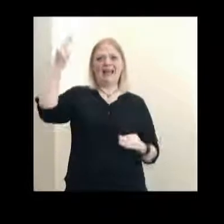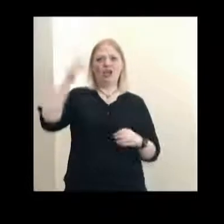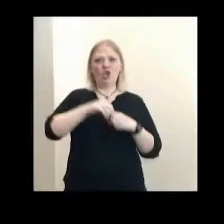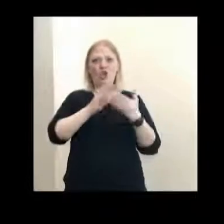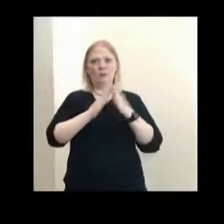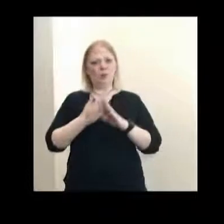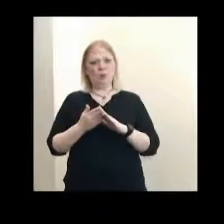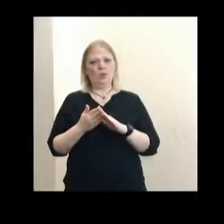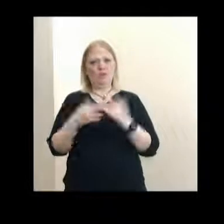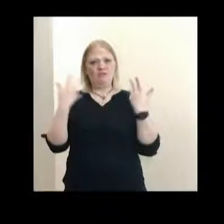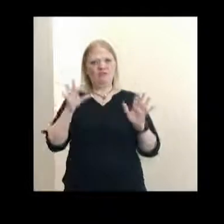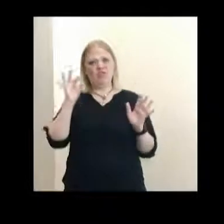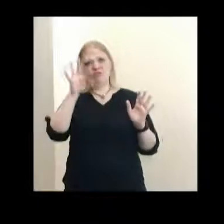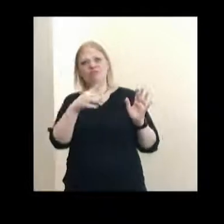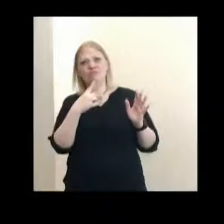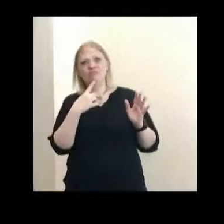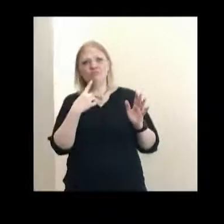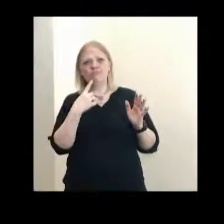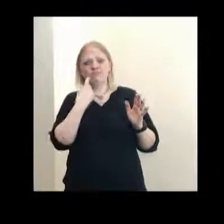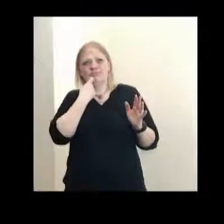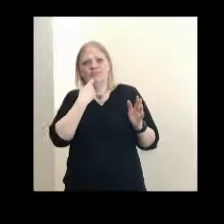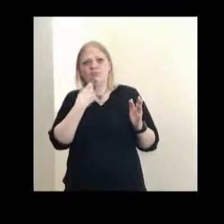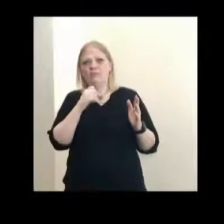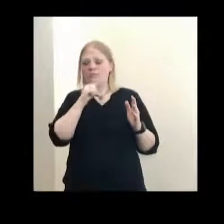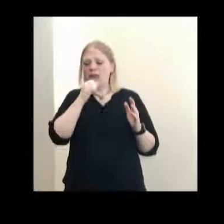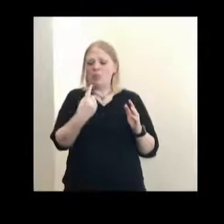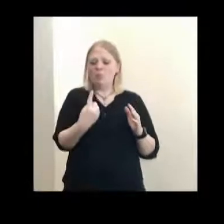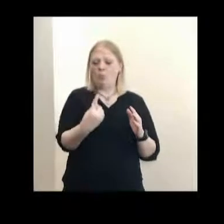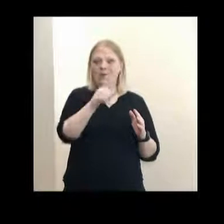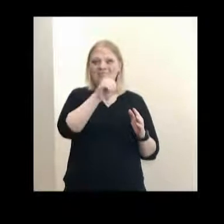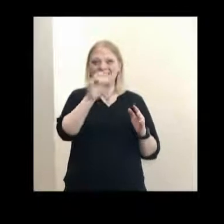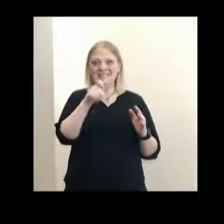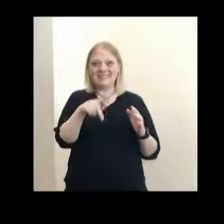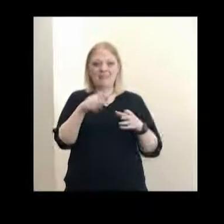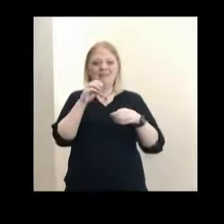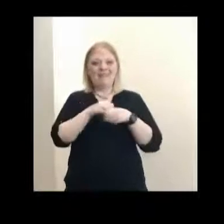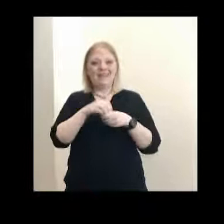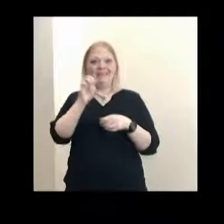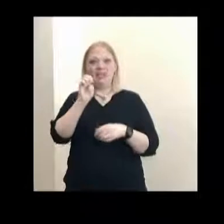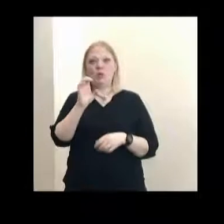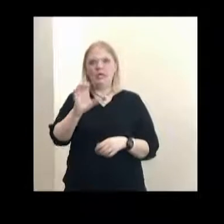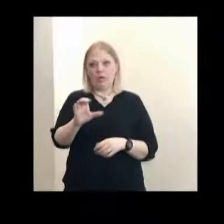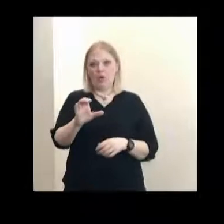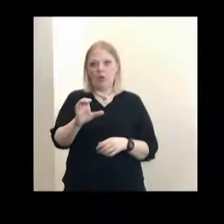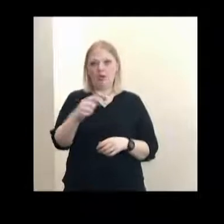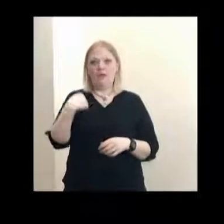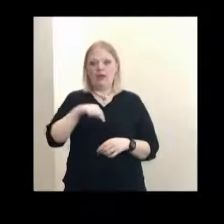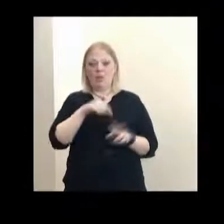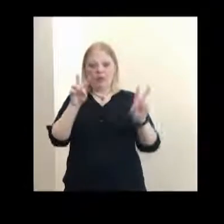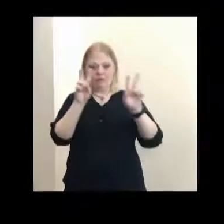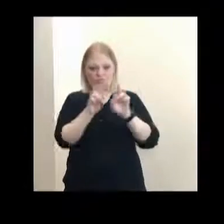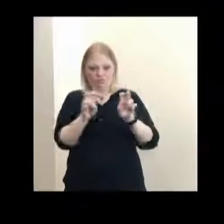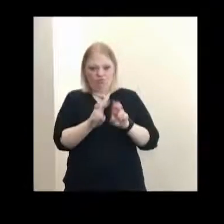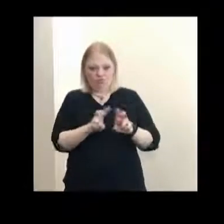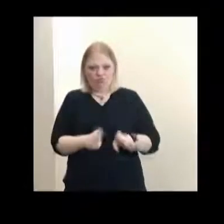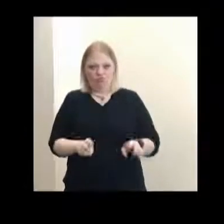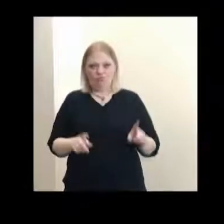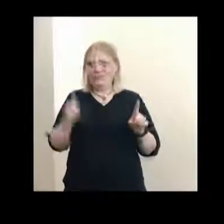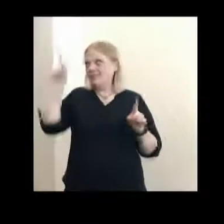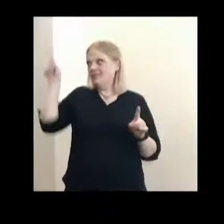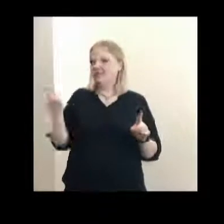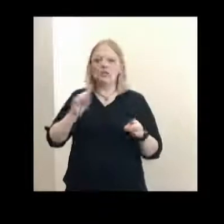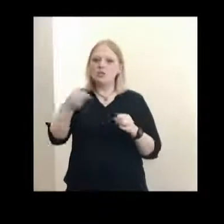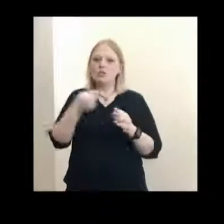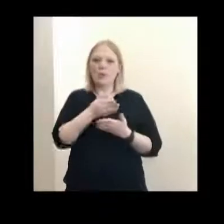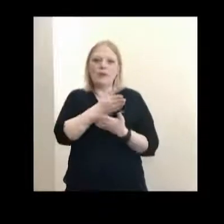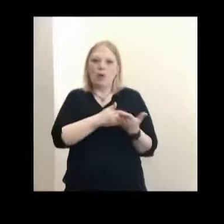noted earlier, there is not a single zip code in Erie County that we analyzed, and this is only a partial list. I'm